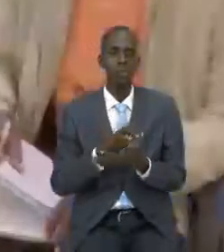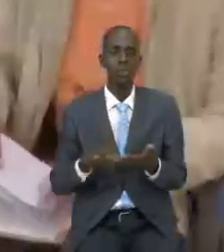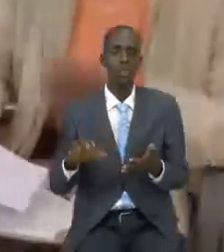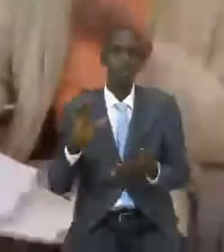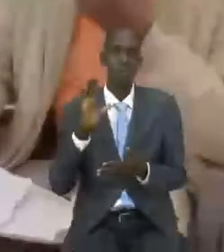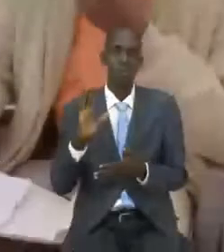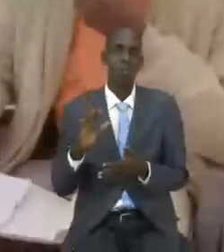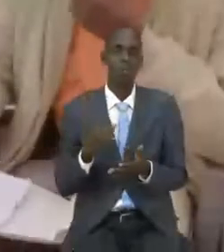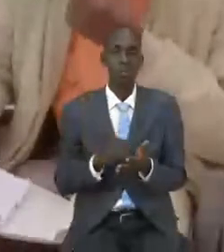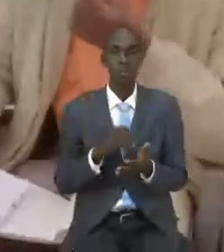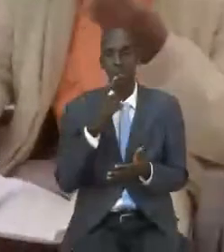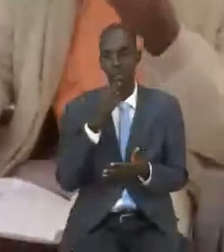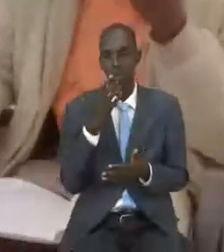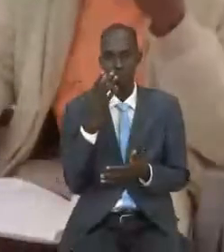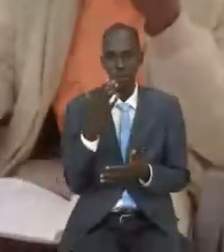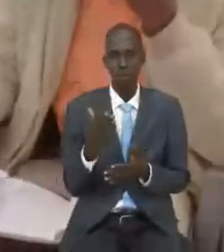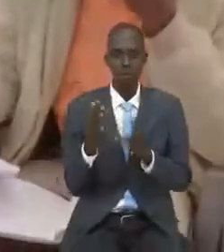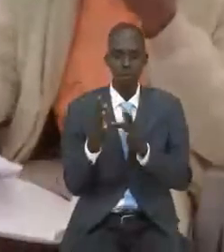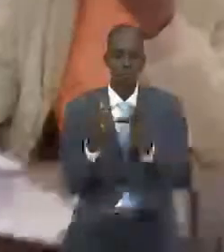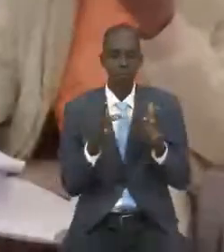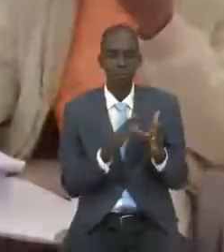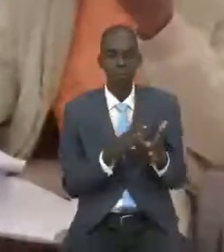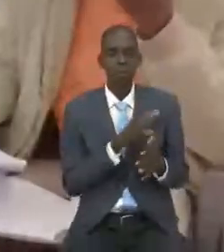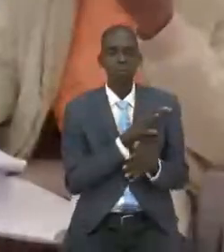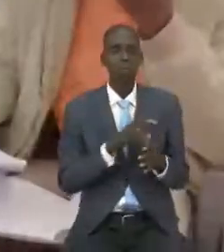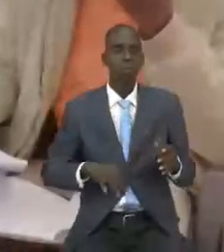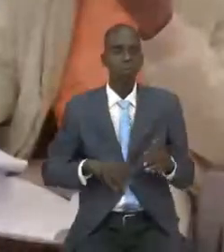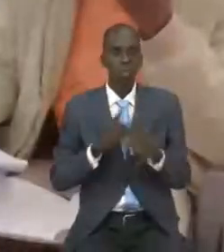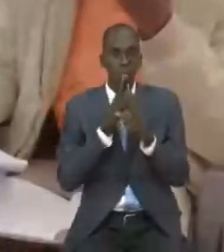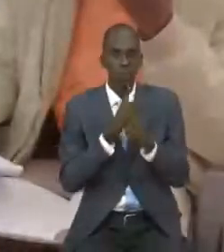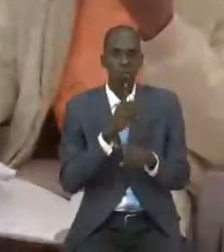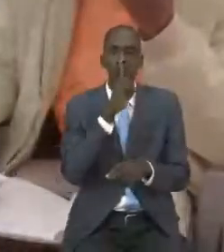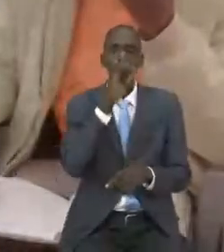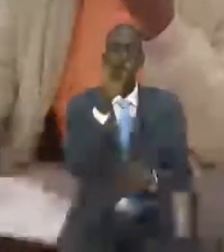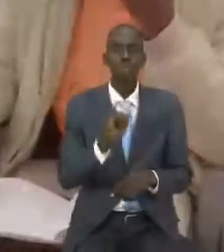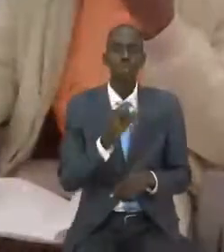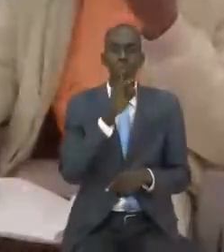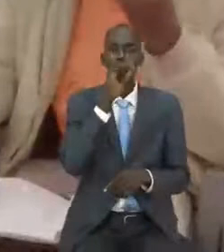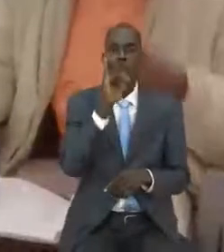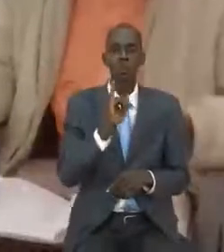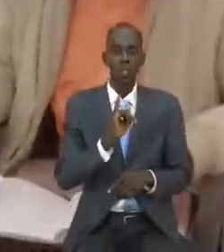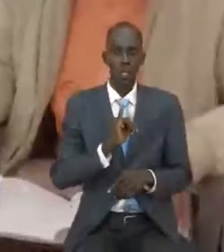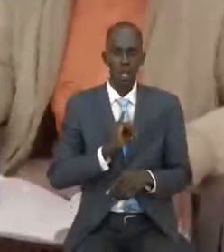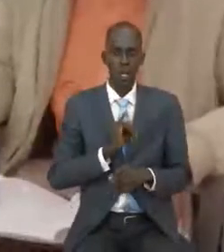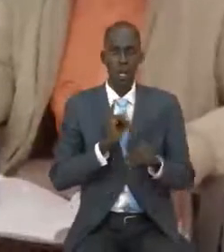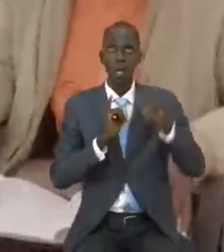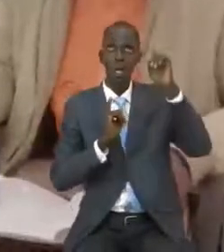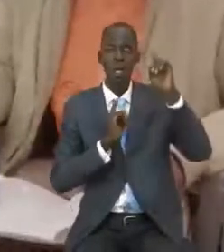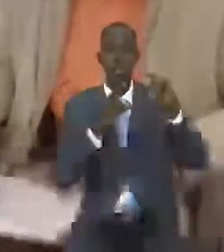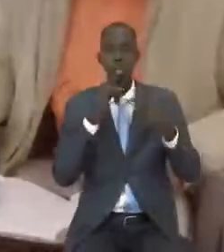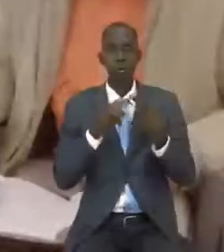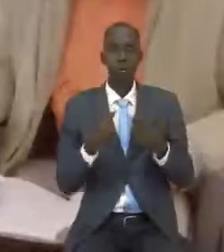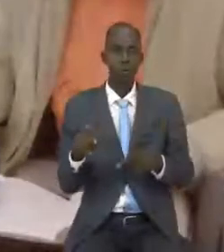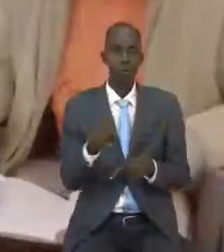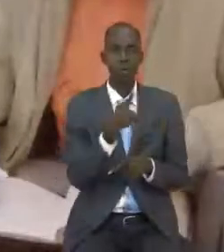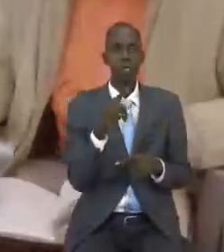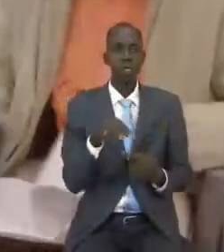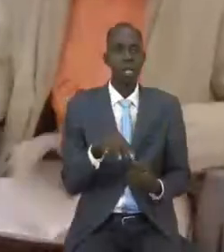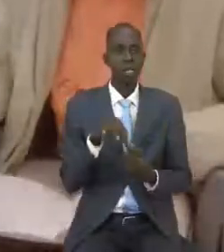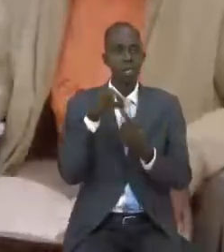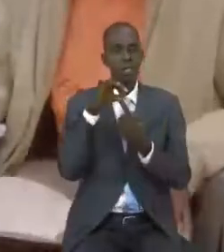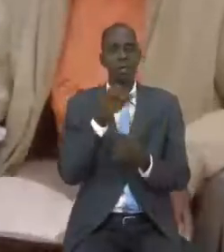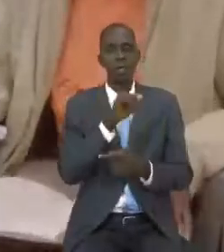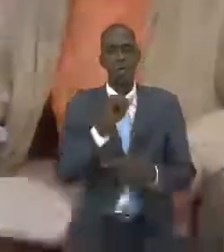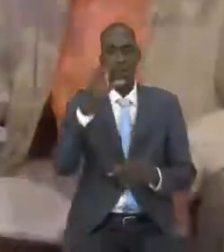says, Jesus answered, verily, verily, truly, truly, I say unto thee, except a